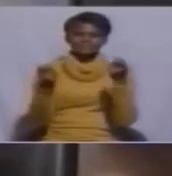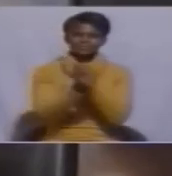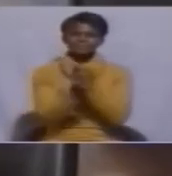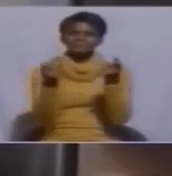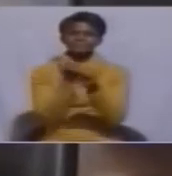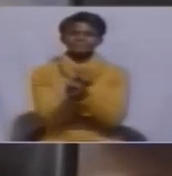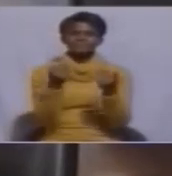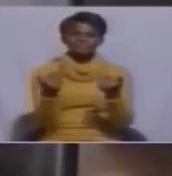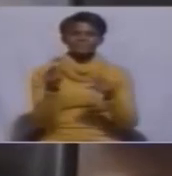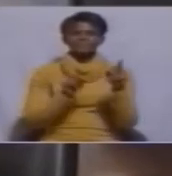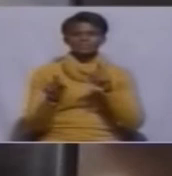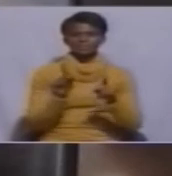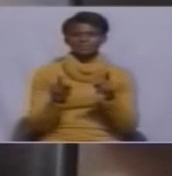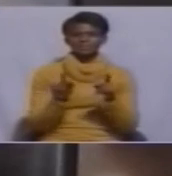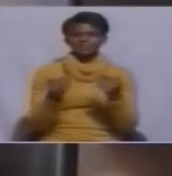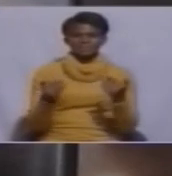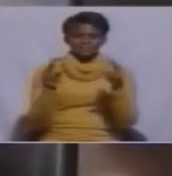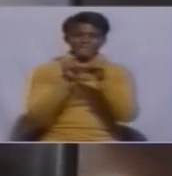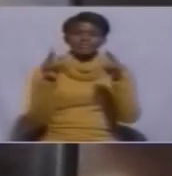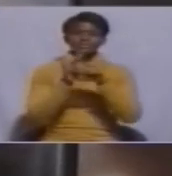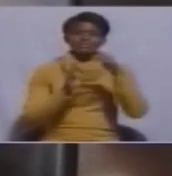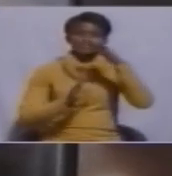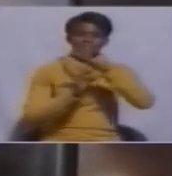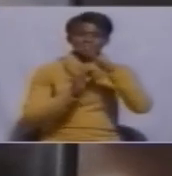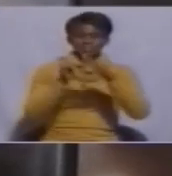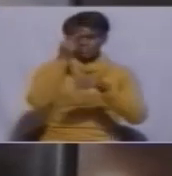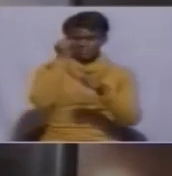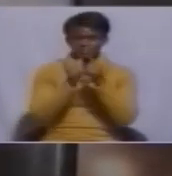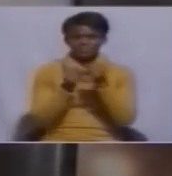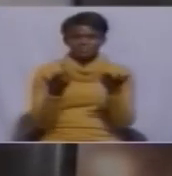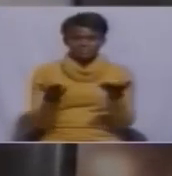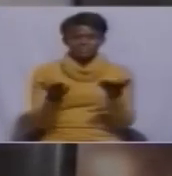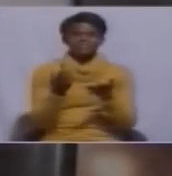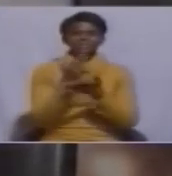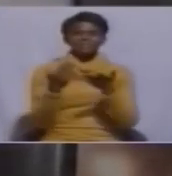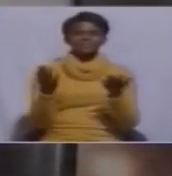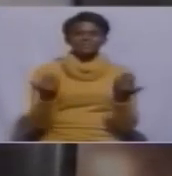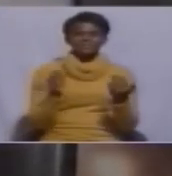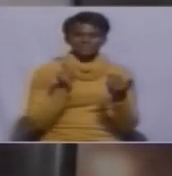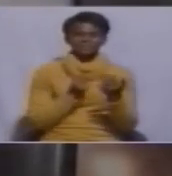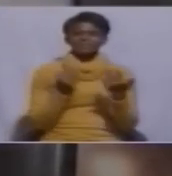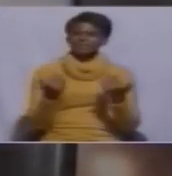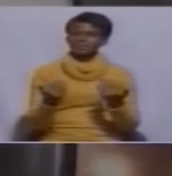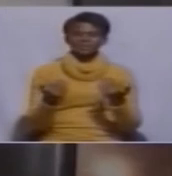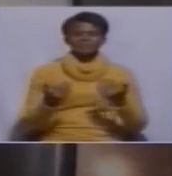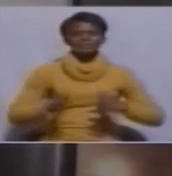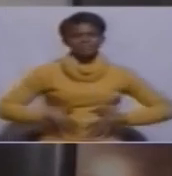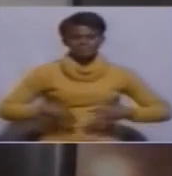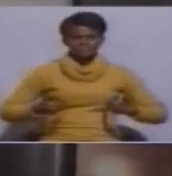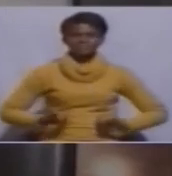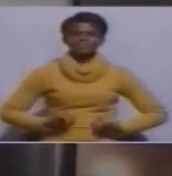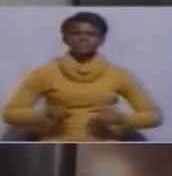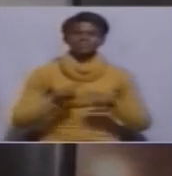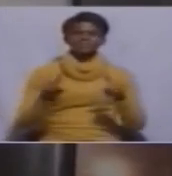with respect to provincial assemblies, was very minimal. It was minimized. It was something where you are constrained to do that.